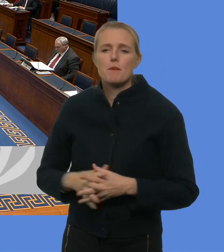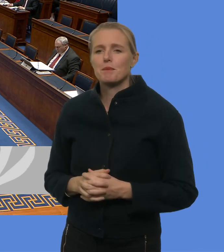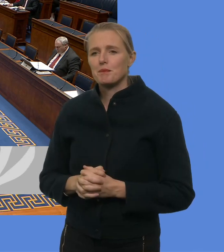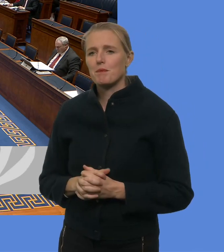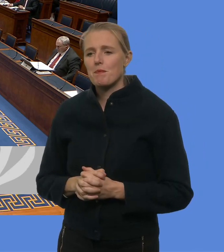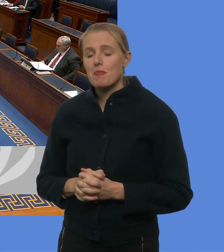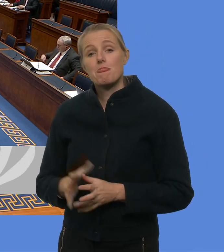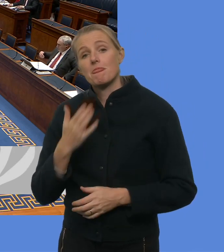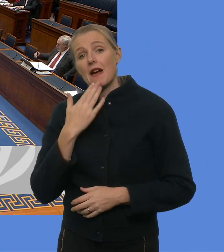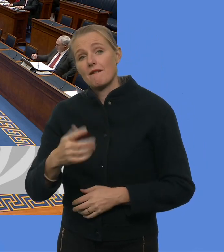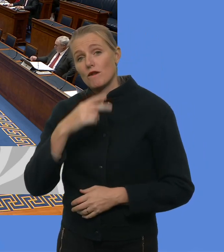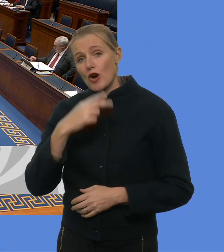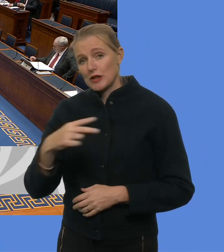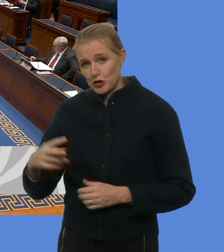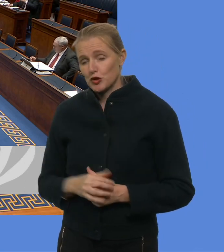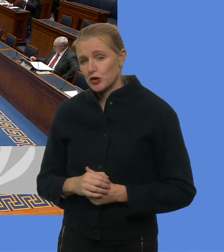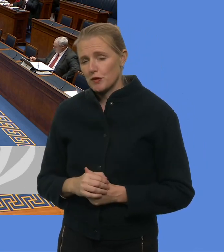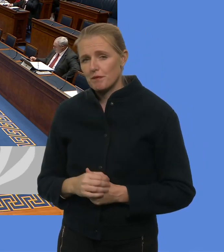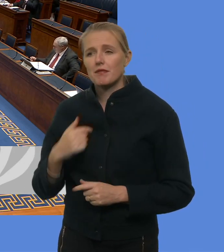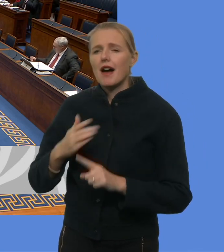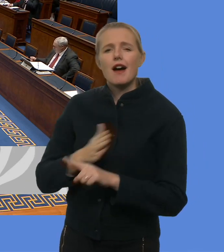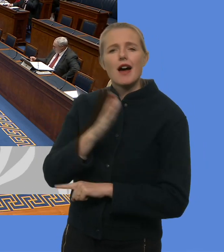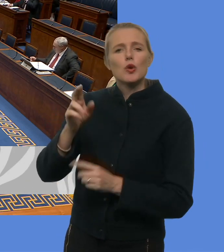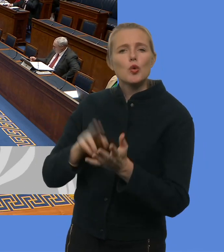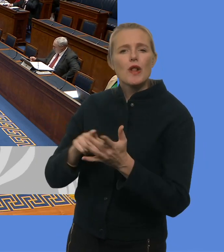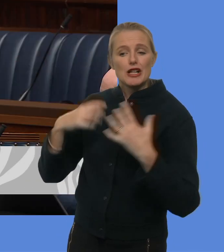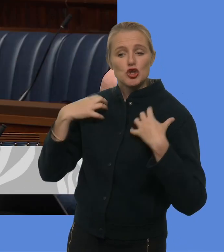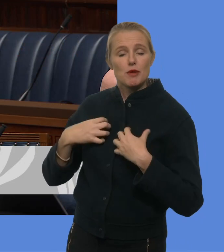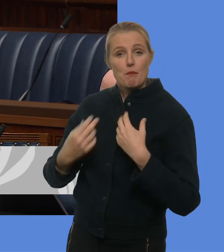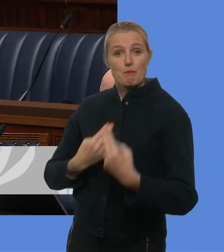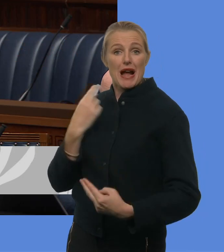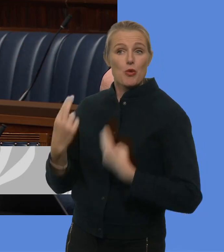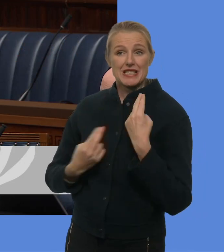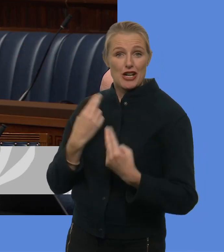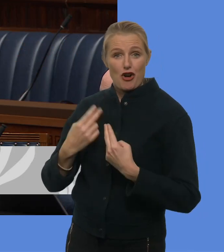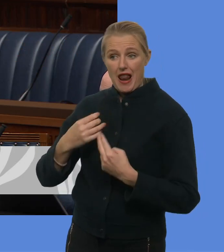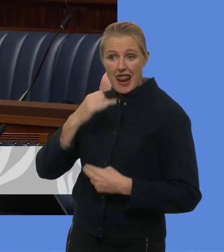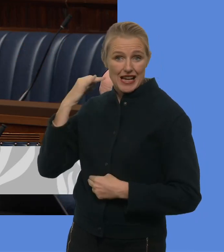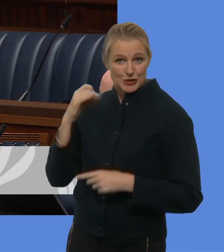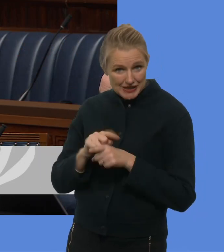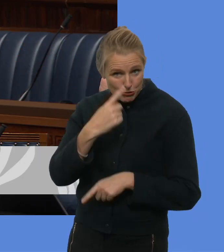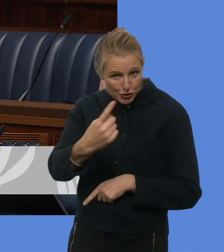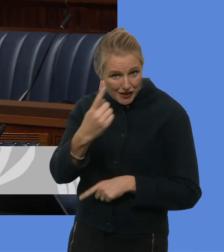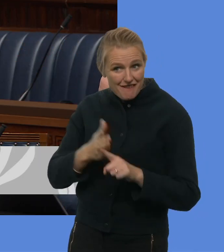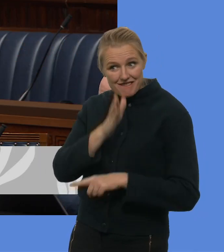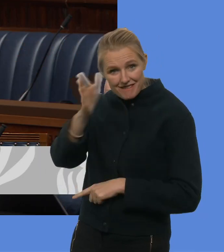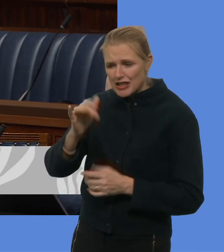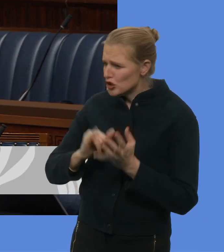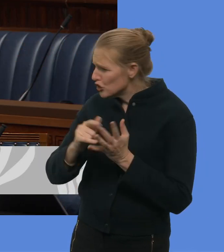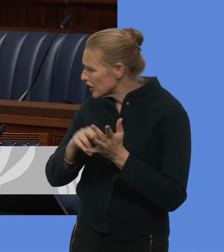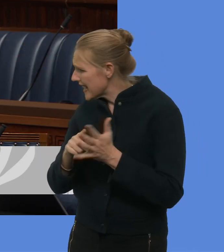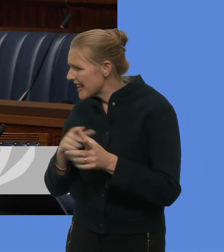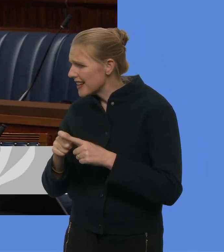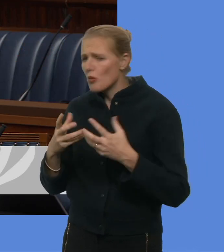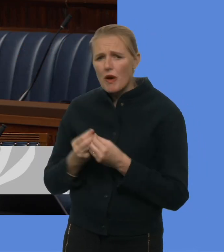First Minister, for your answers. I was at the Northern Ireland Chamber banquet dinner last week as you were speaking, and Sinead and maybe others were there,